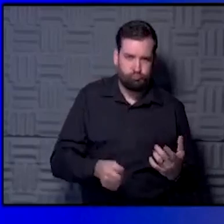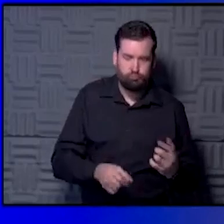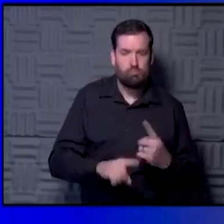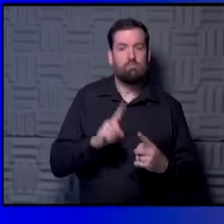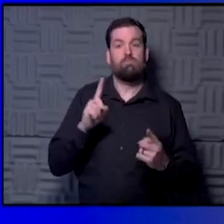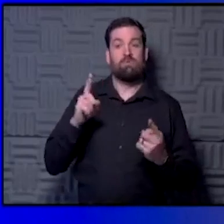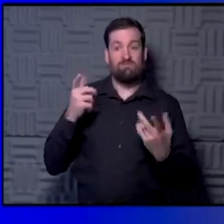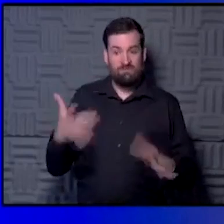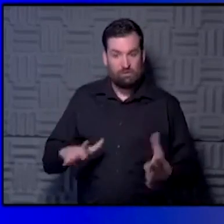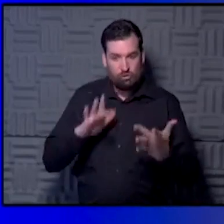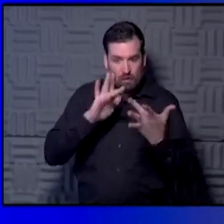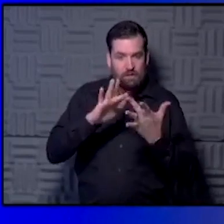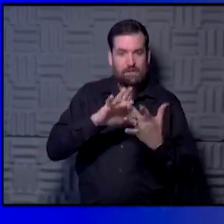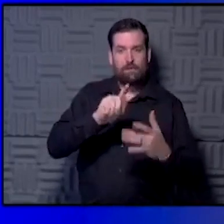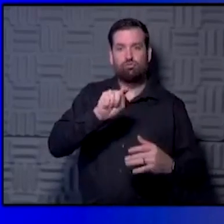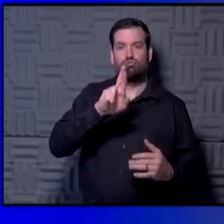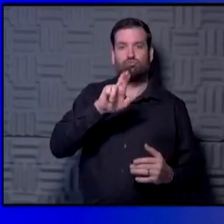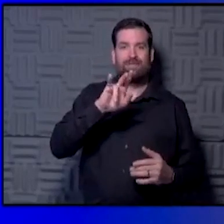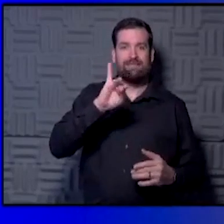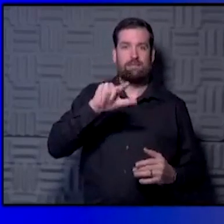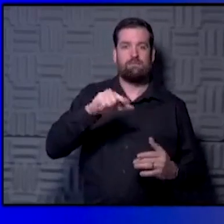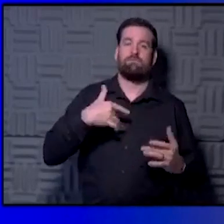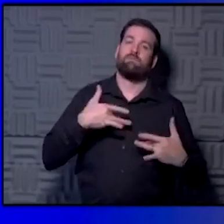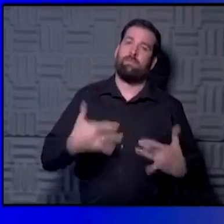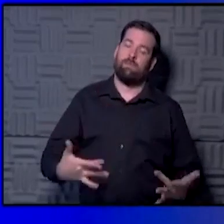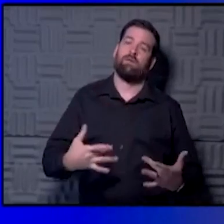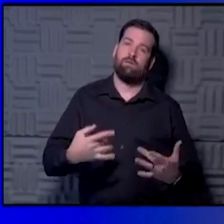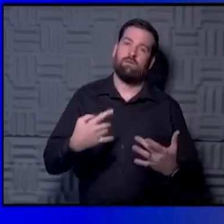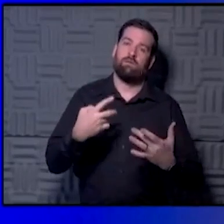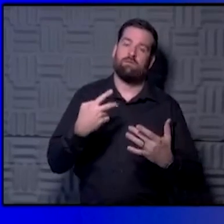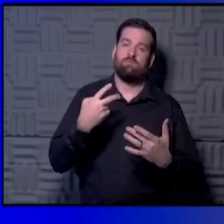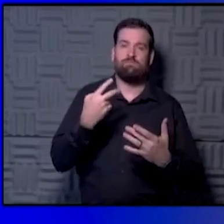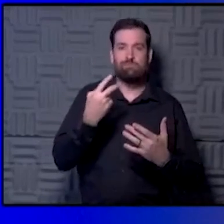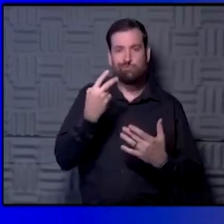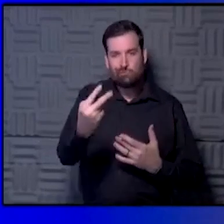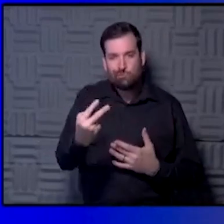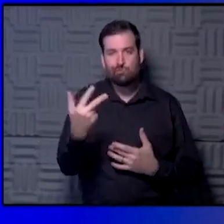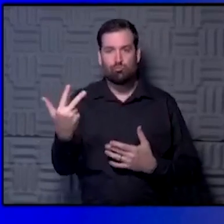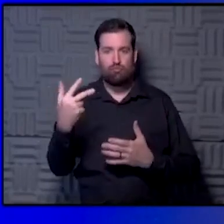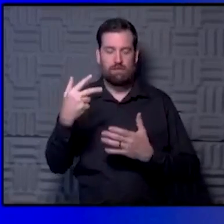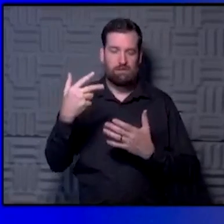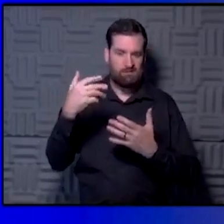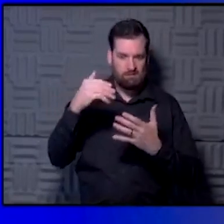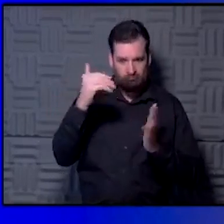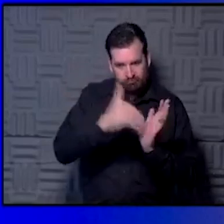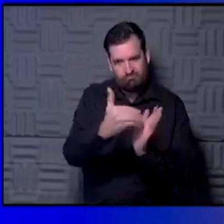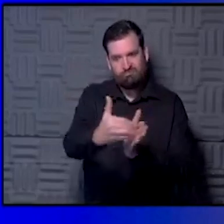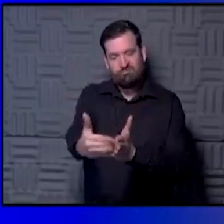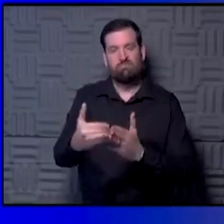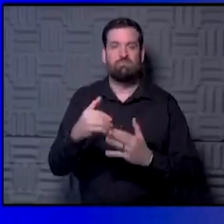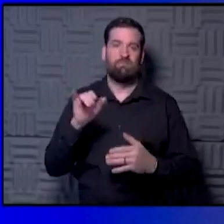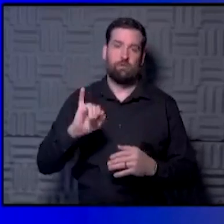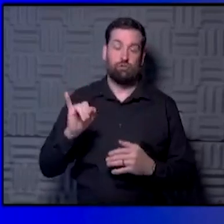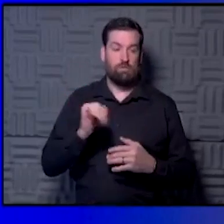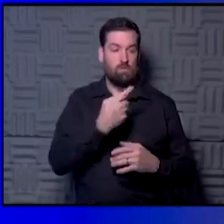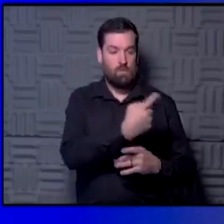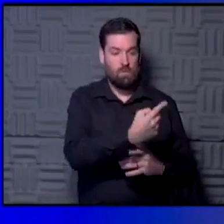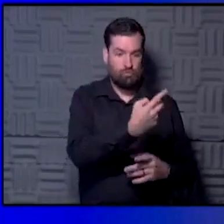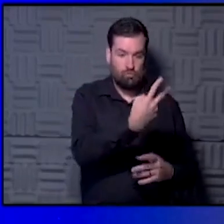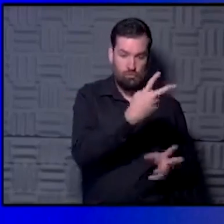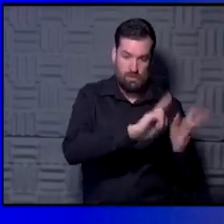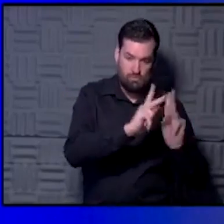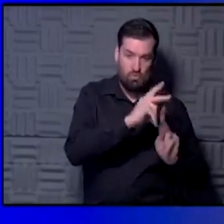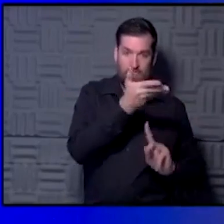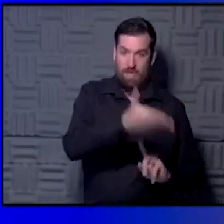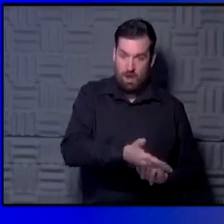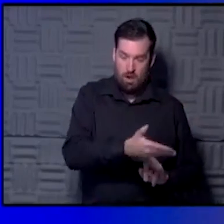after the contact tracing. And it usually takes those 2 to 3 rounds of infection as it spreads through from maybe 1 or 2 people at the gathering that